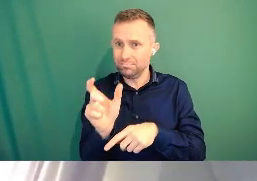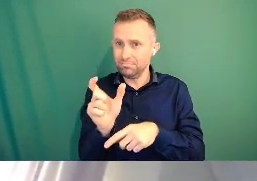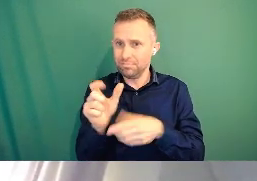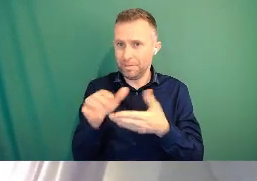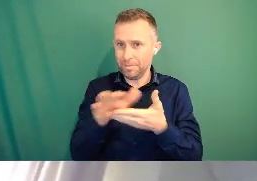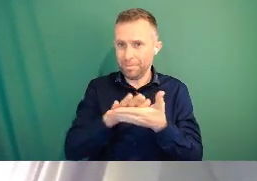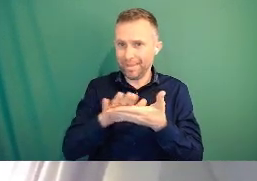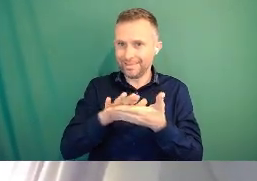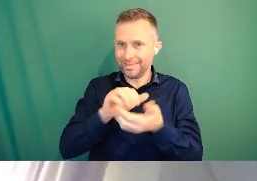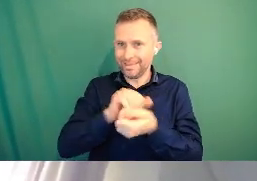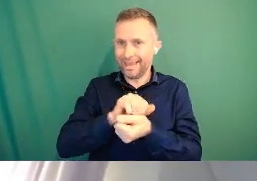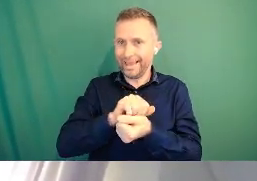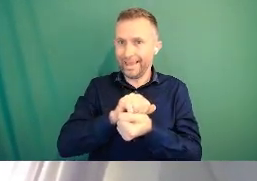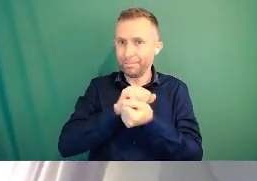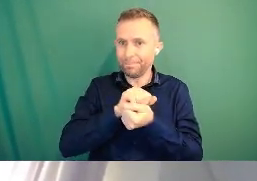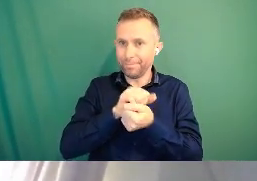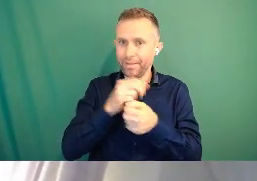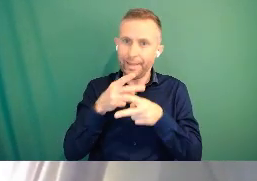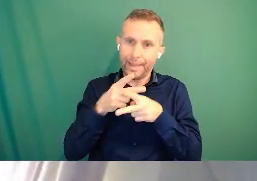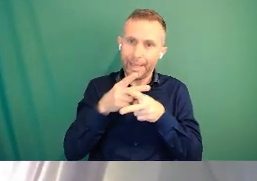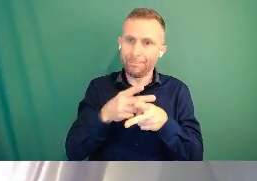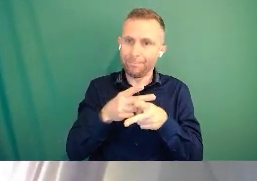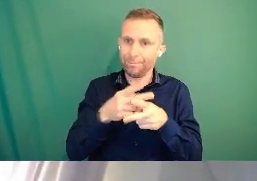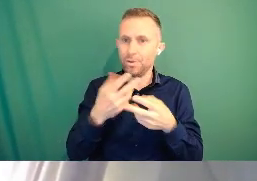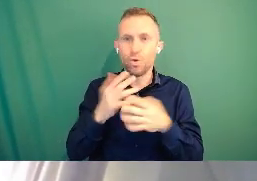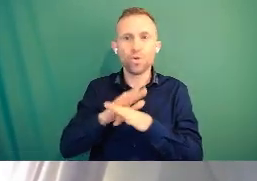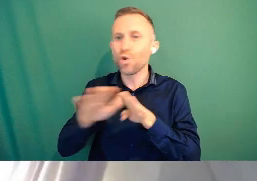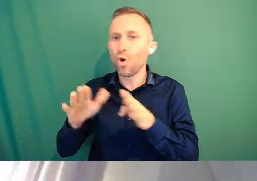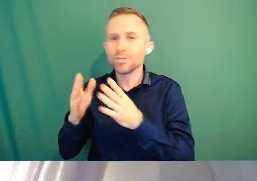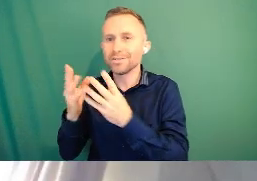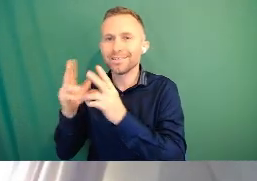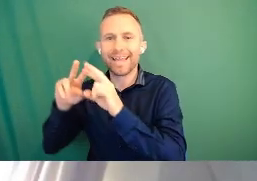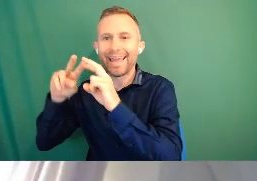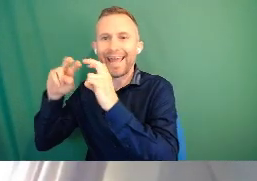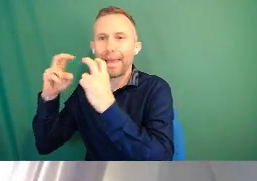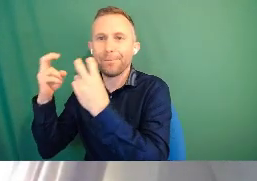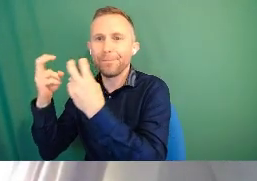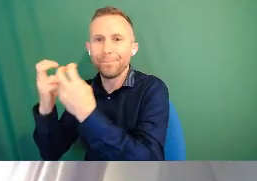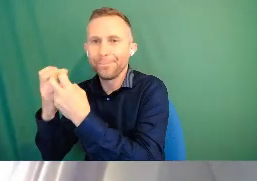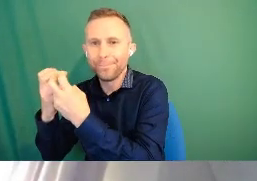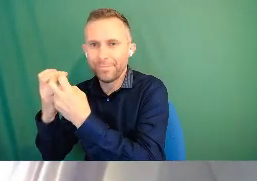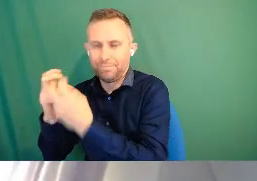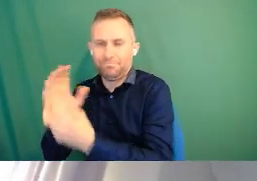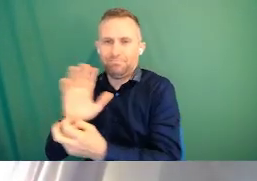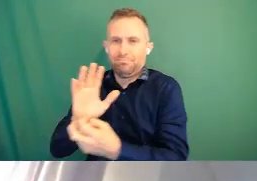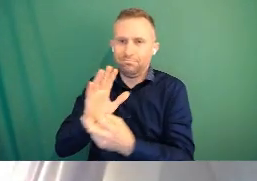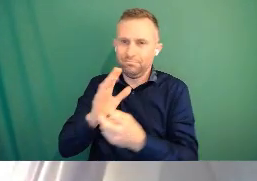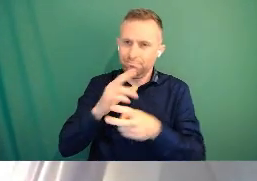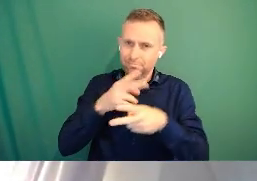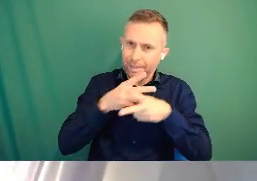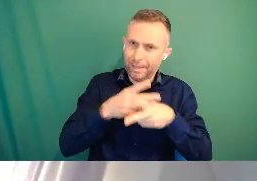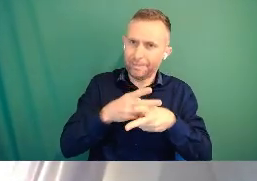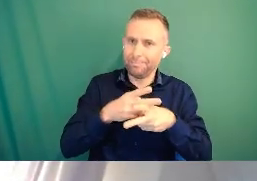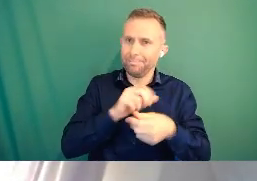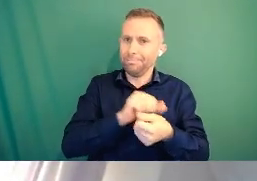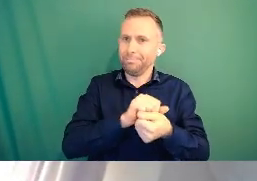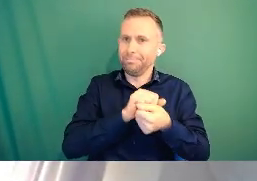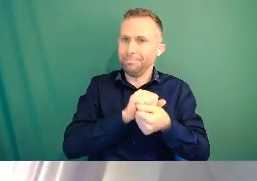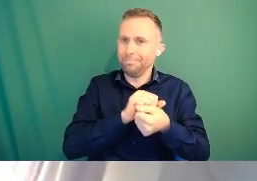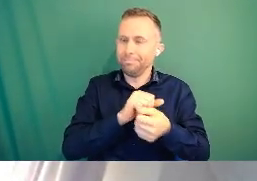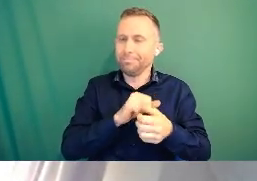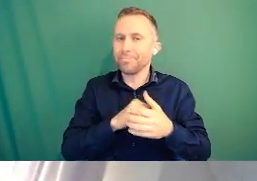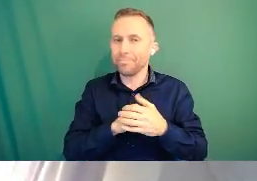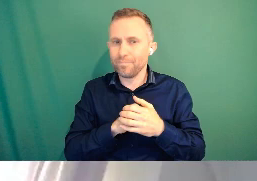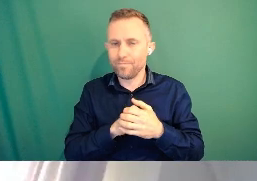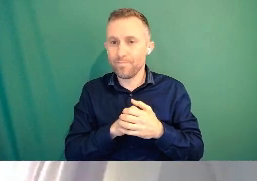in Welsh, and that is keep as in preserve rather than the keep castles keep. So our particular